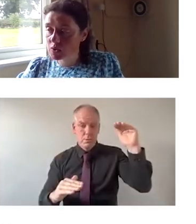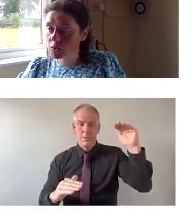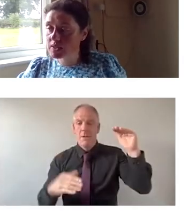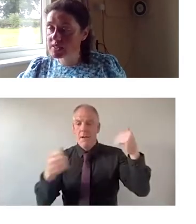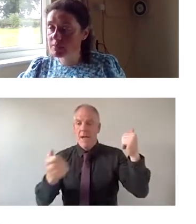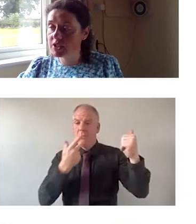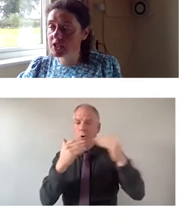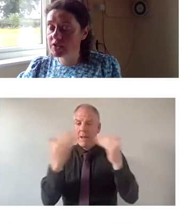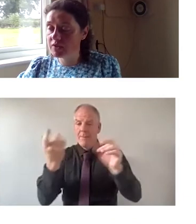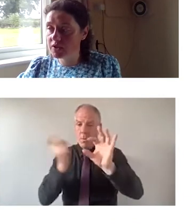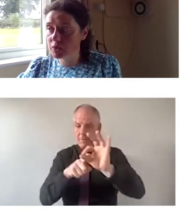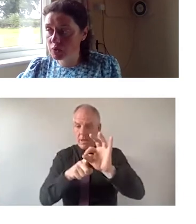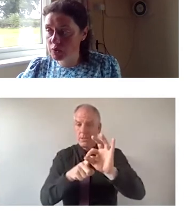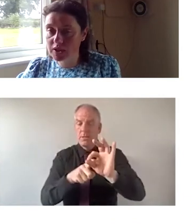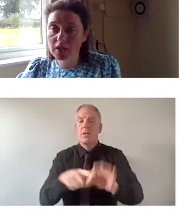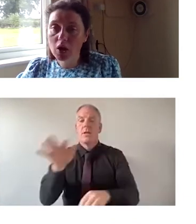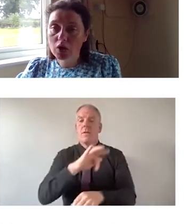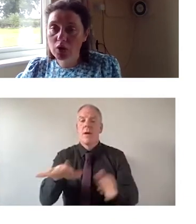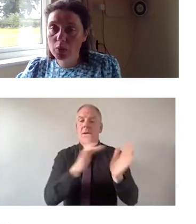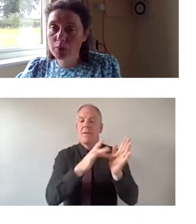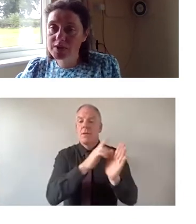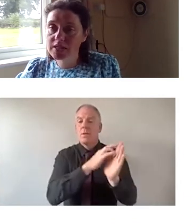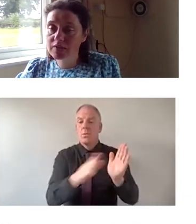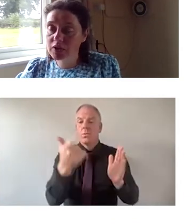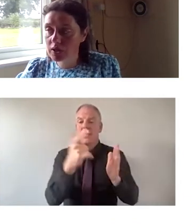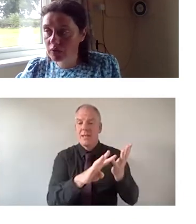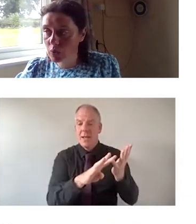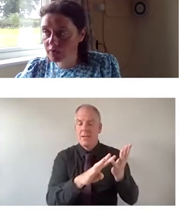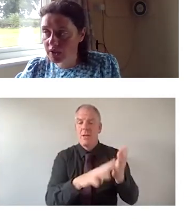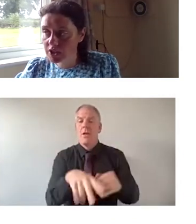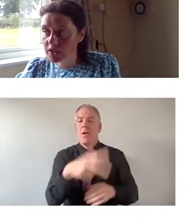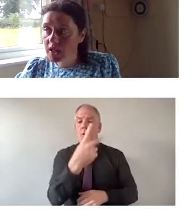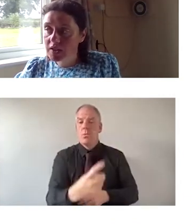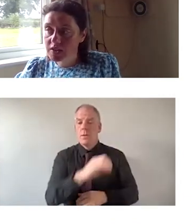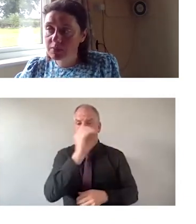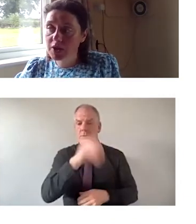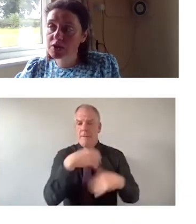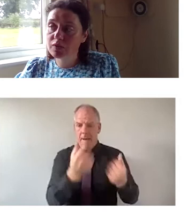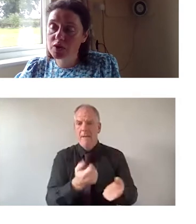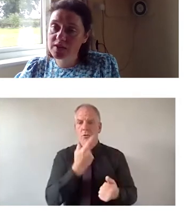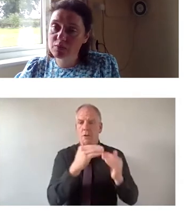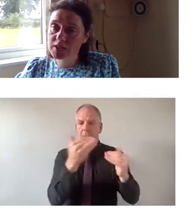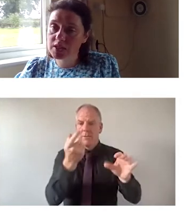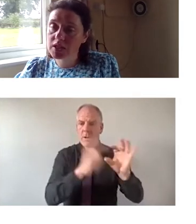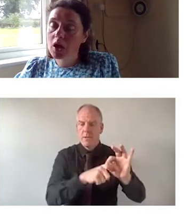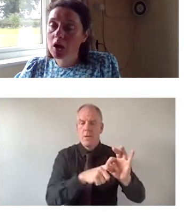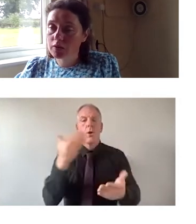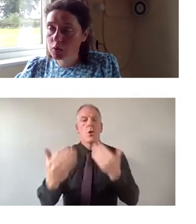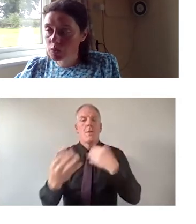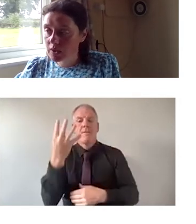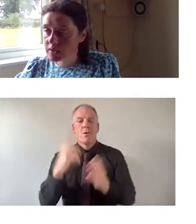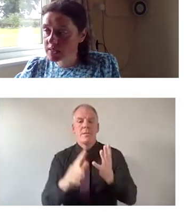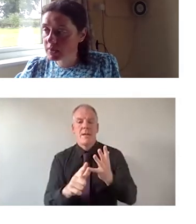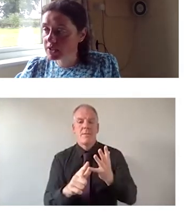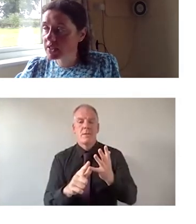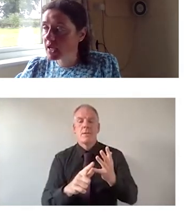qualification. So those with a disability age 15 to 29, 31% have a third level qualification. This compares to 47% of